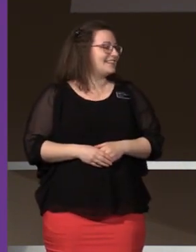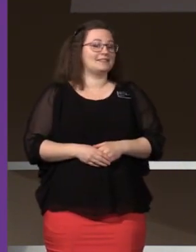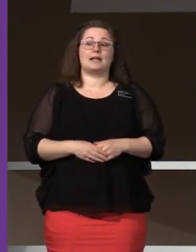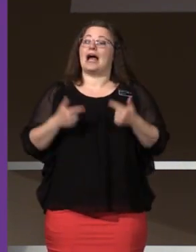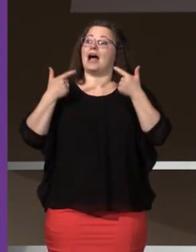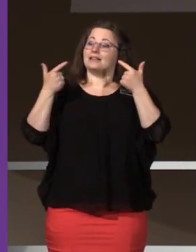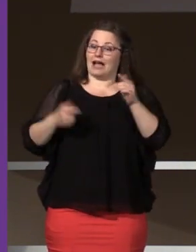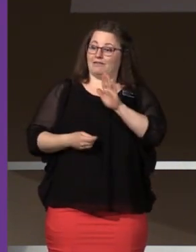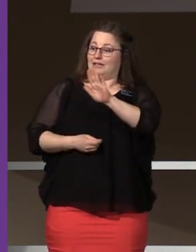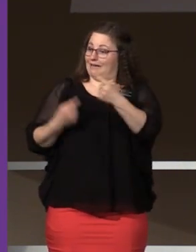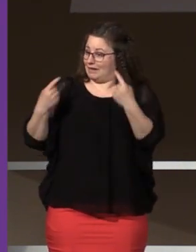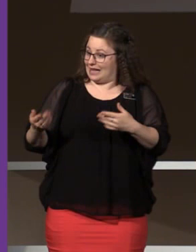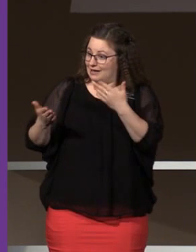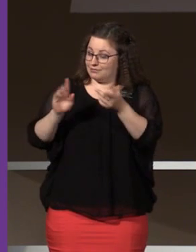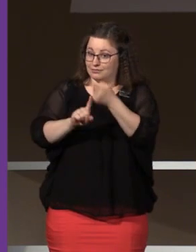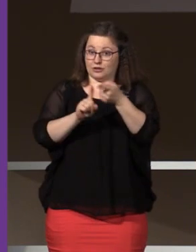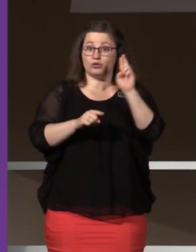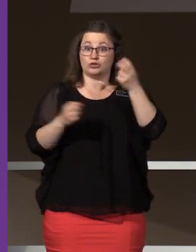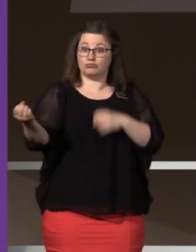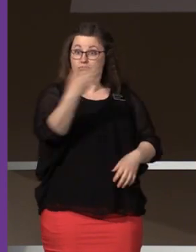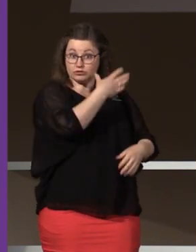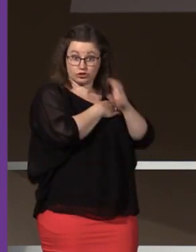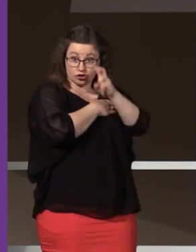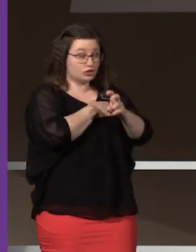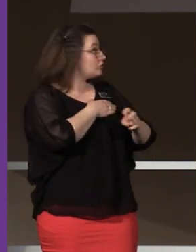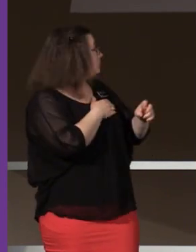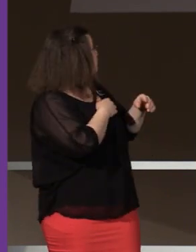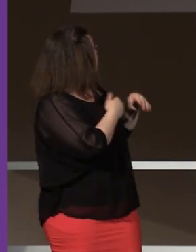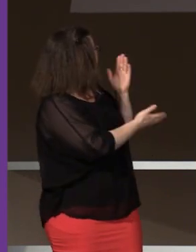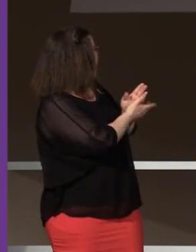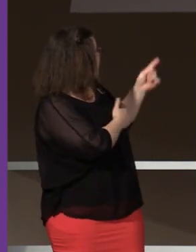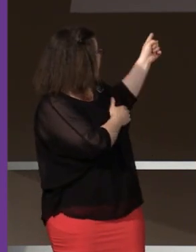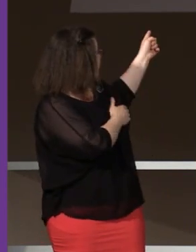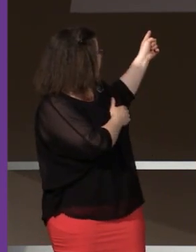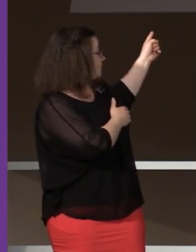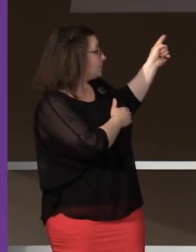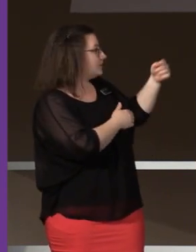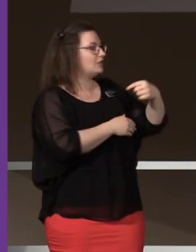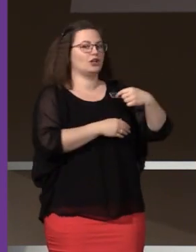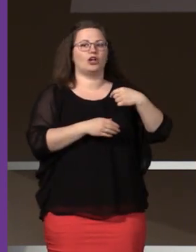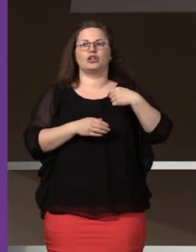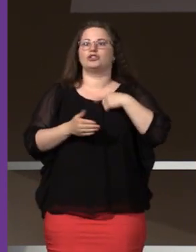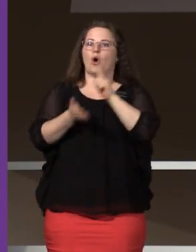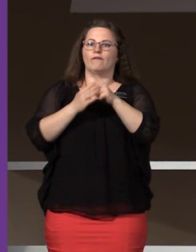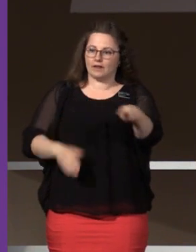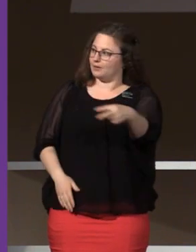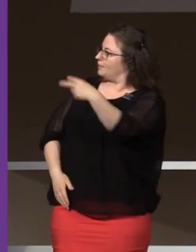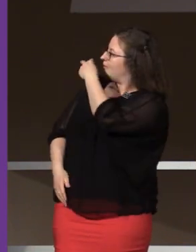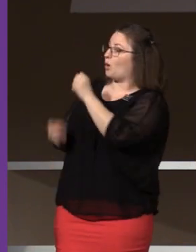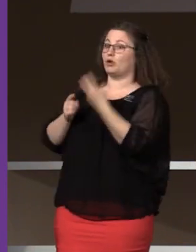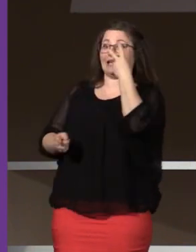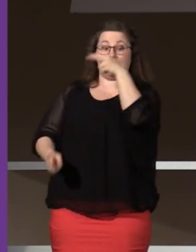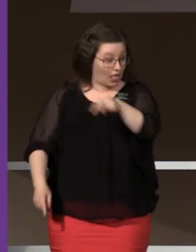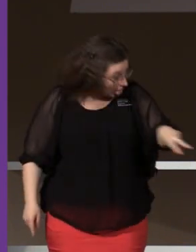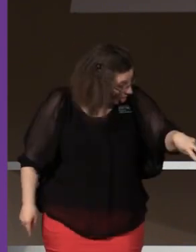Thank you for that wonderful introduction. Is it coming up on the screen? Yes. Is it this way? Yes. Okay. I have a habit of looking over my shoulder, and if I'm looking the wrong